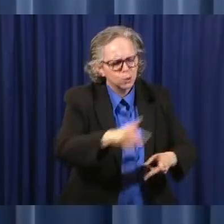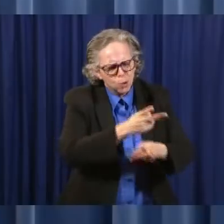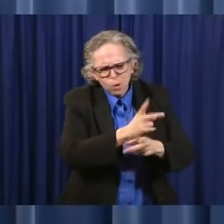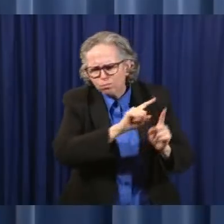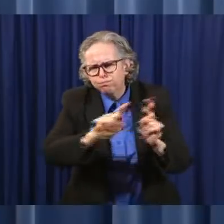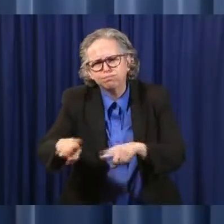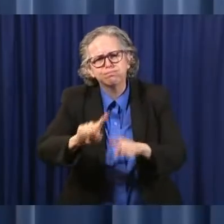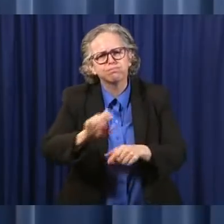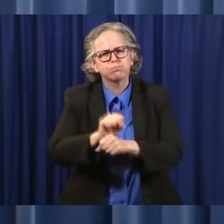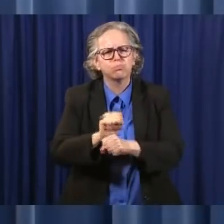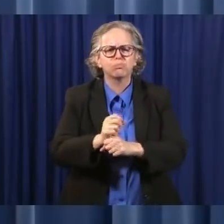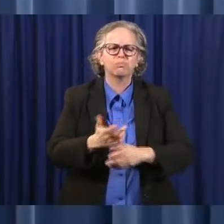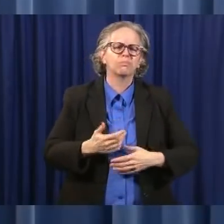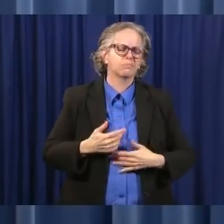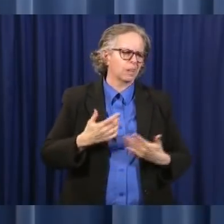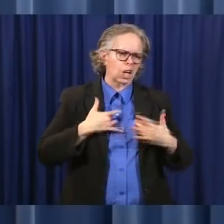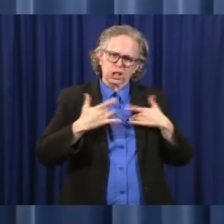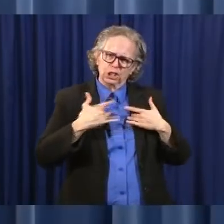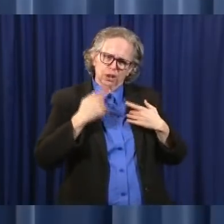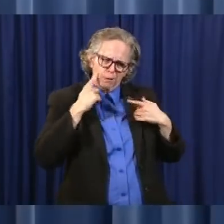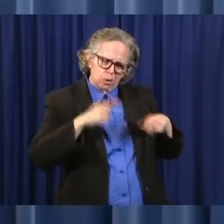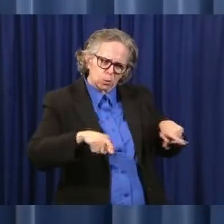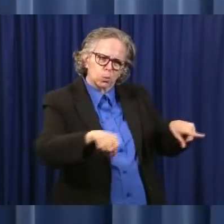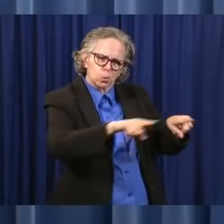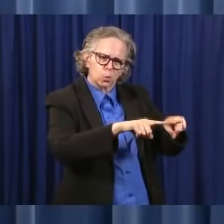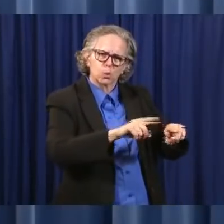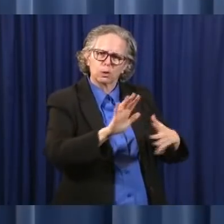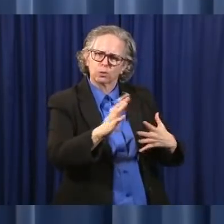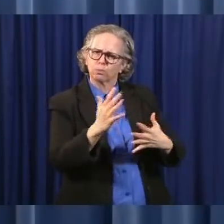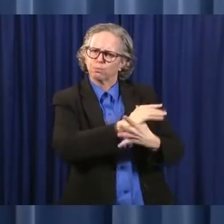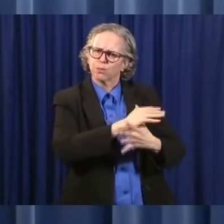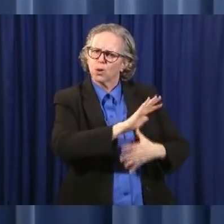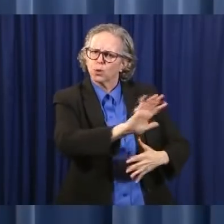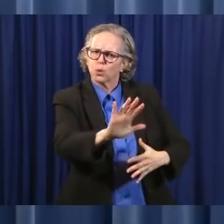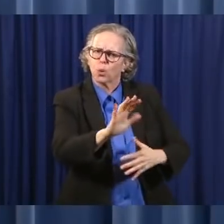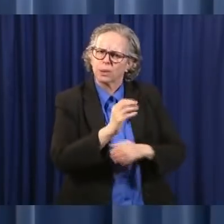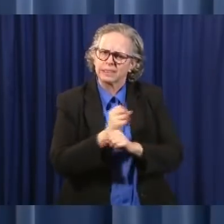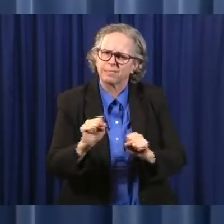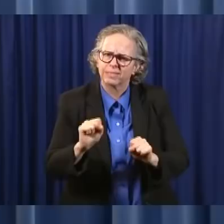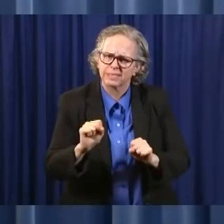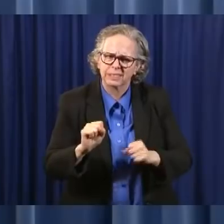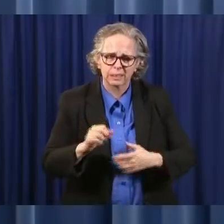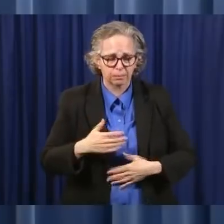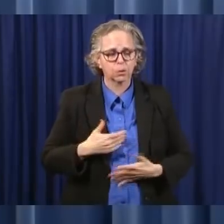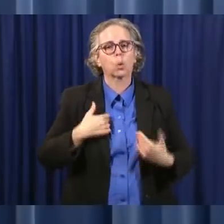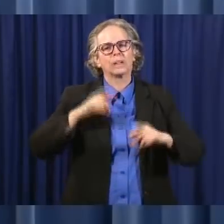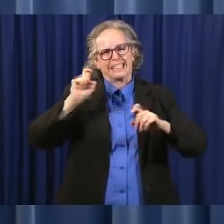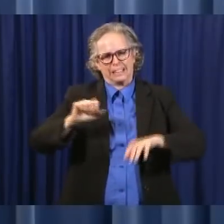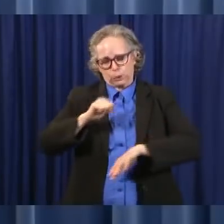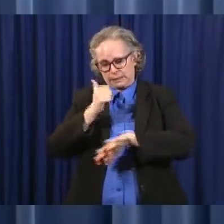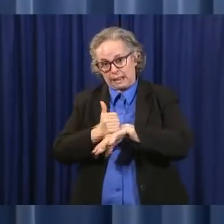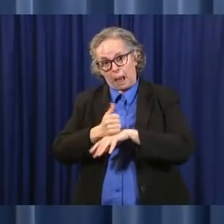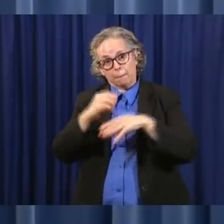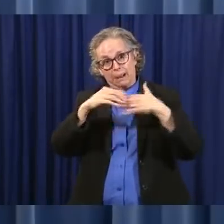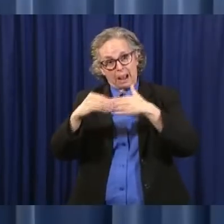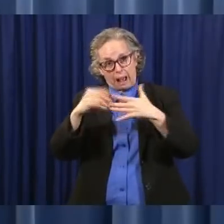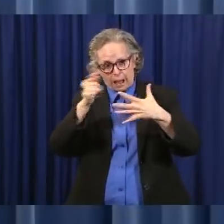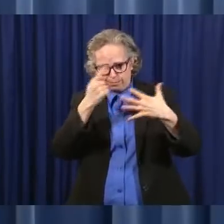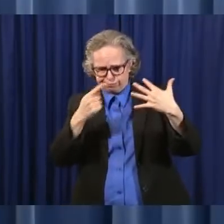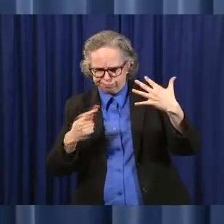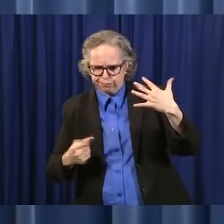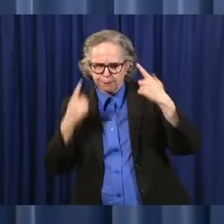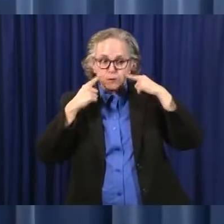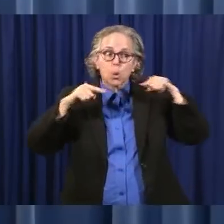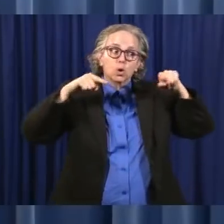very focused on making sure that the rules that we put forward protect them as